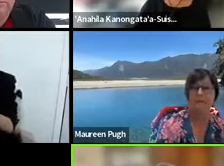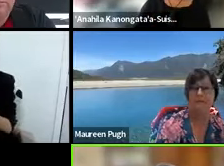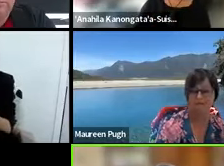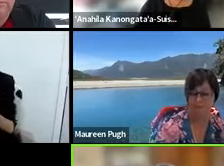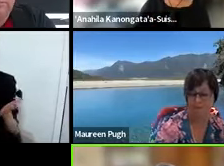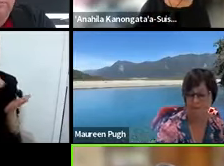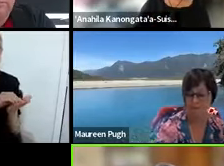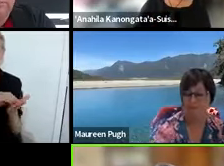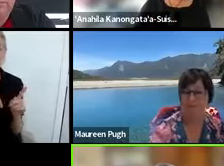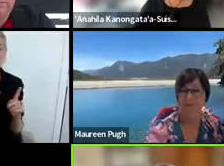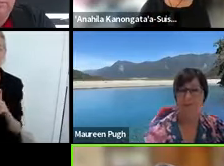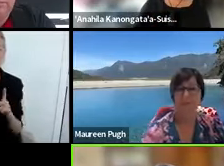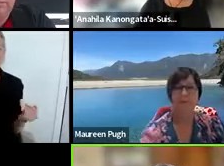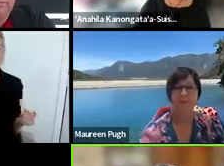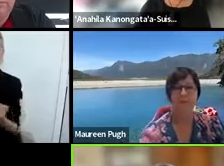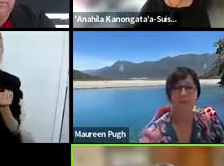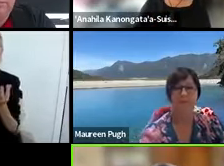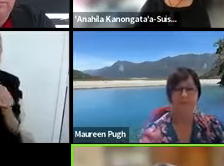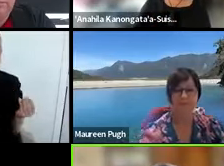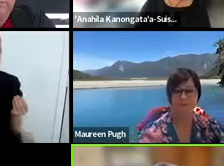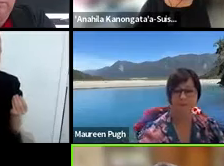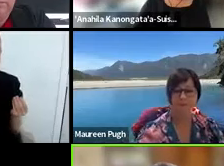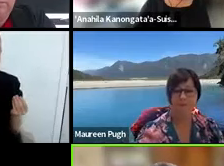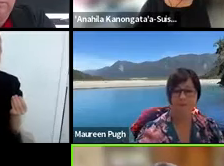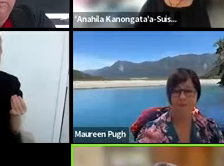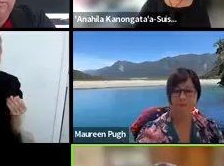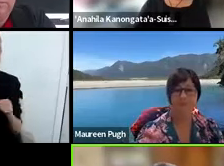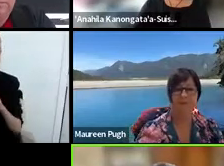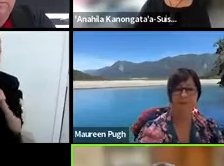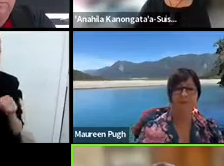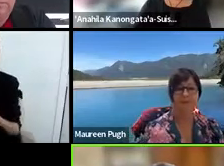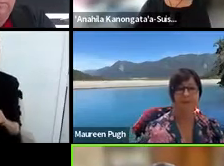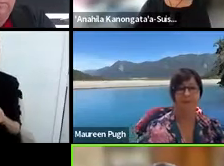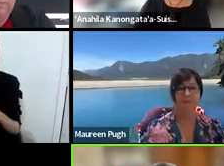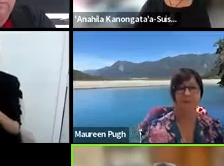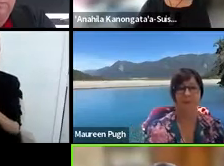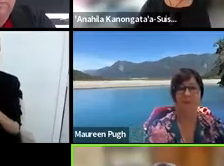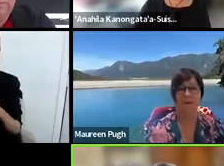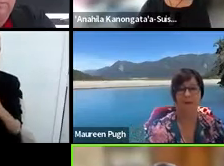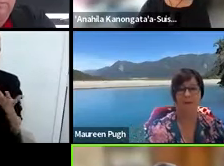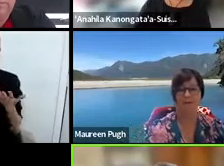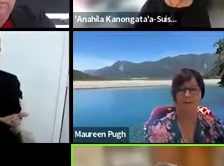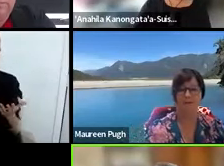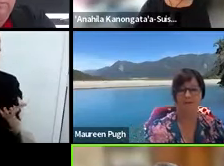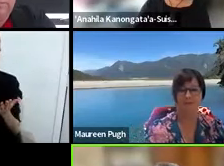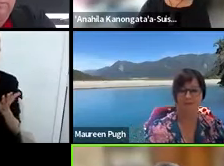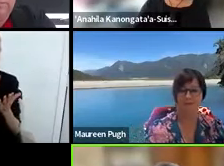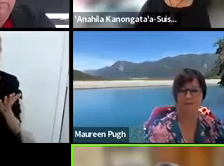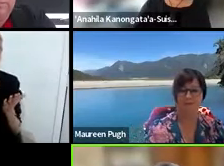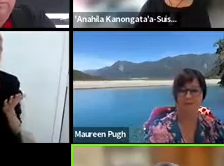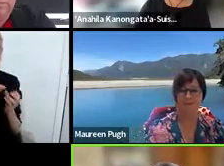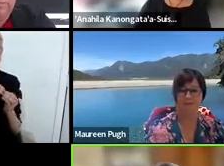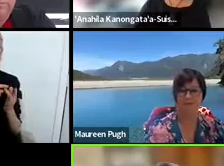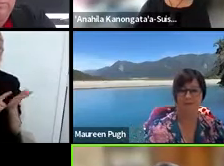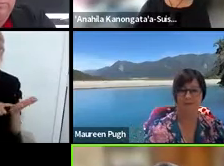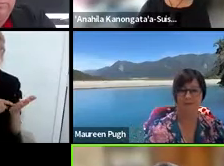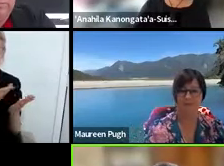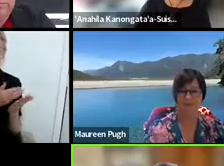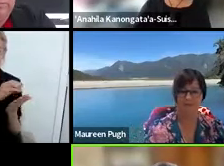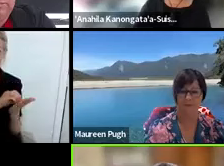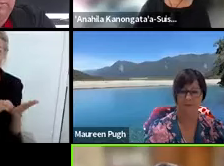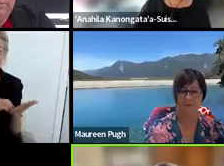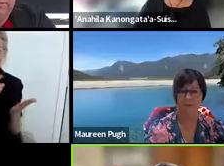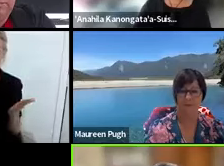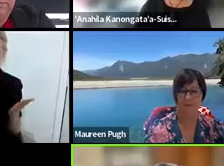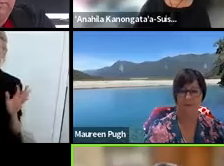barriers. So although we have the essence of something that is fantastic, it's miles off